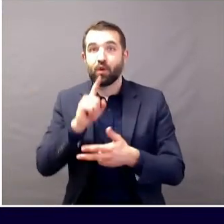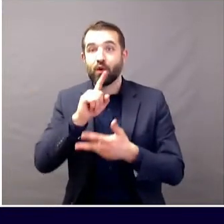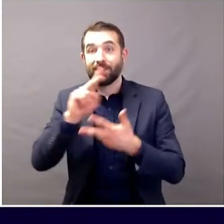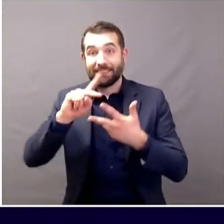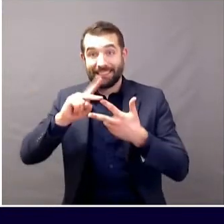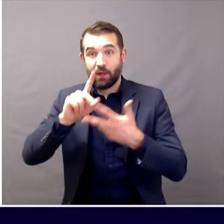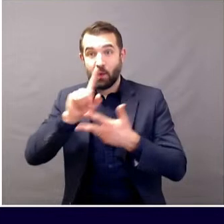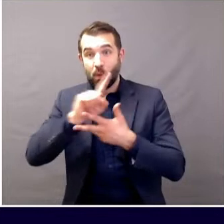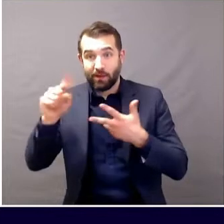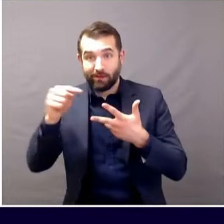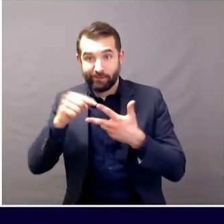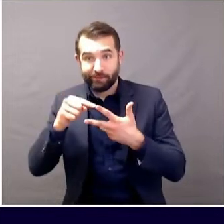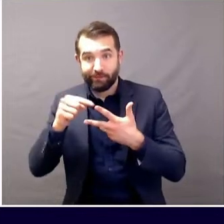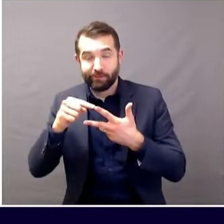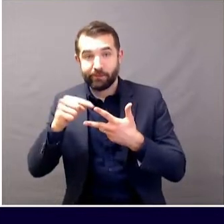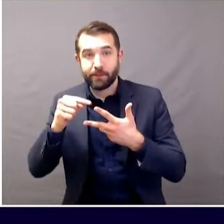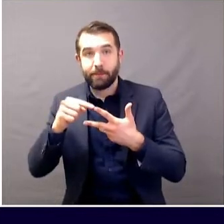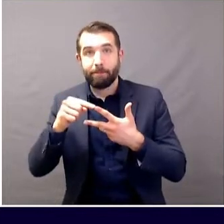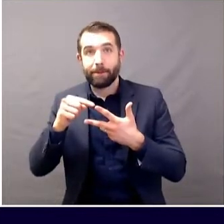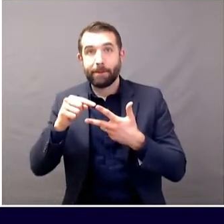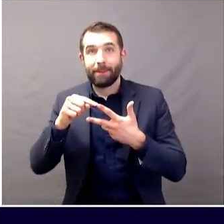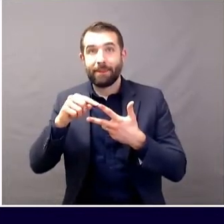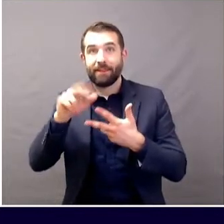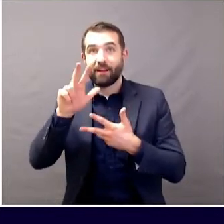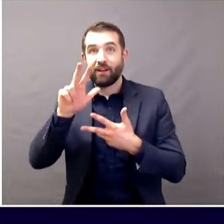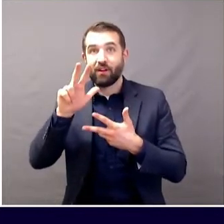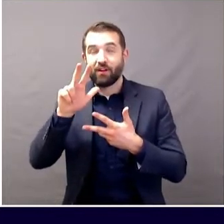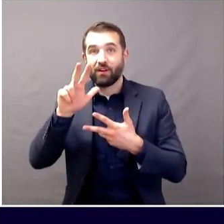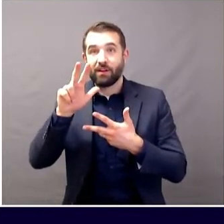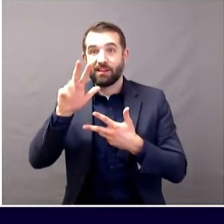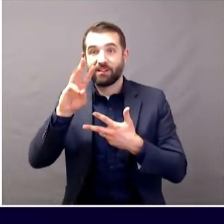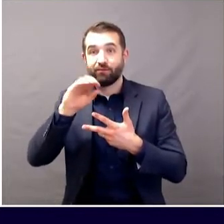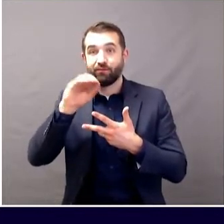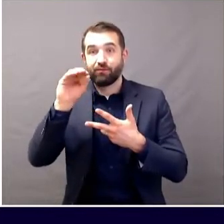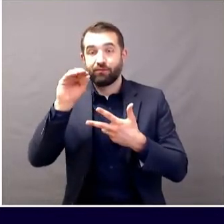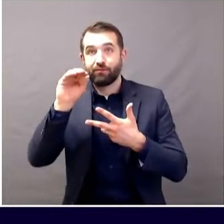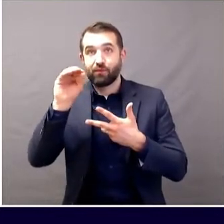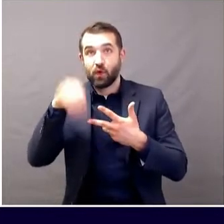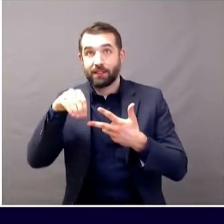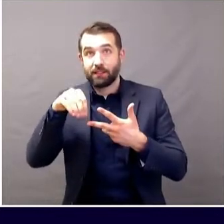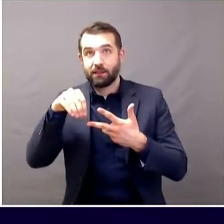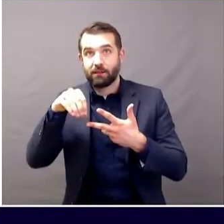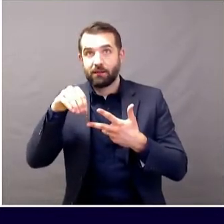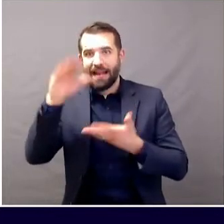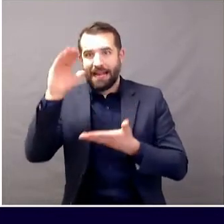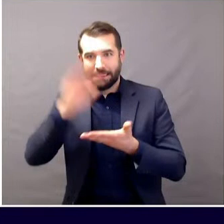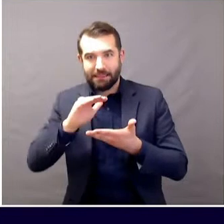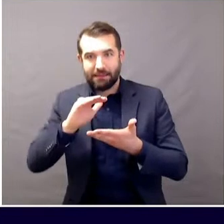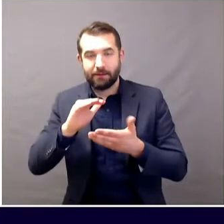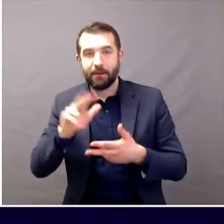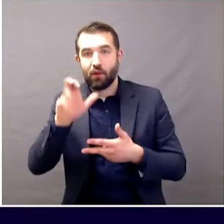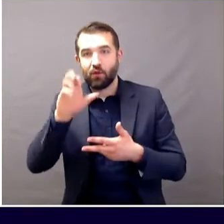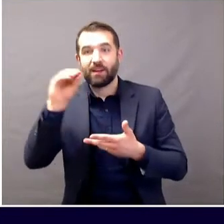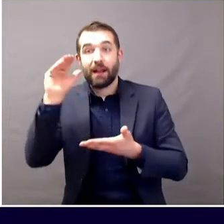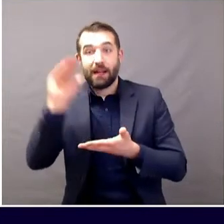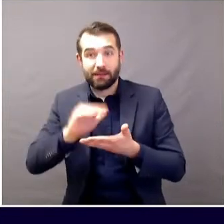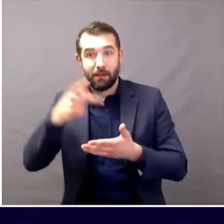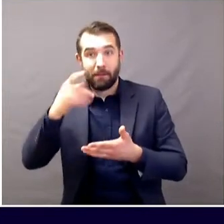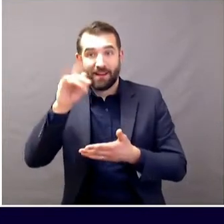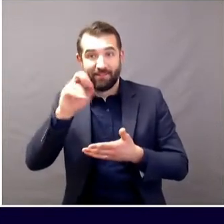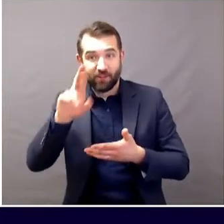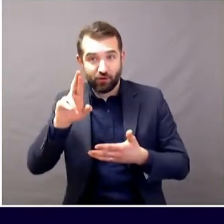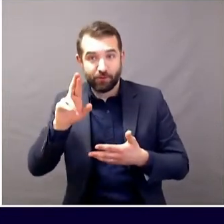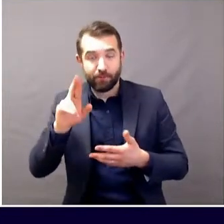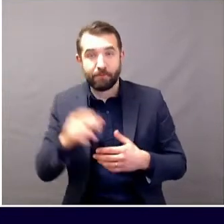approximately 36% less of the Pfizer vaccine than we were initially told. This past week, it was a